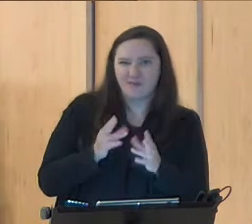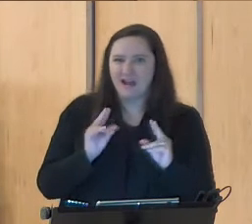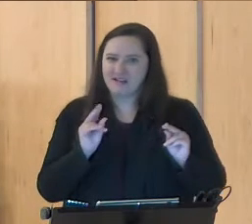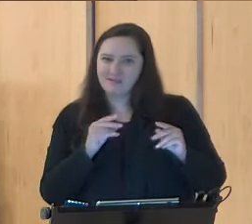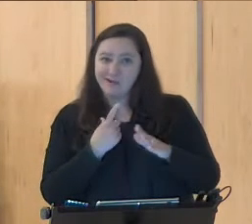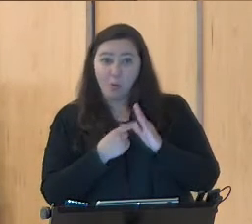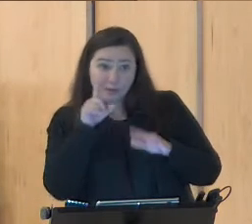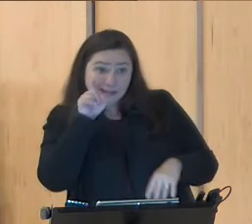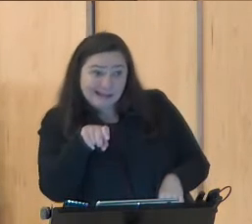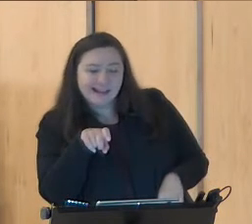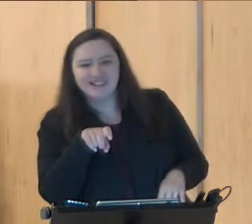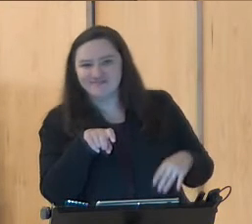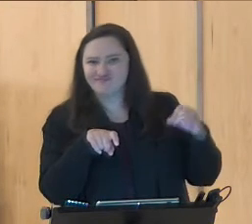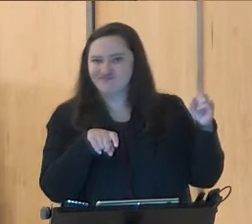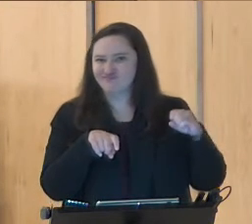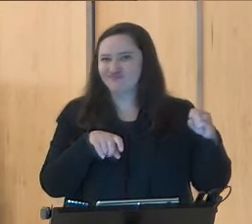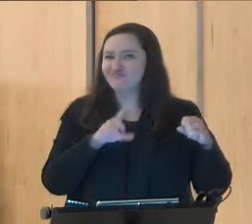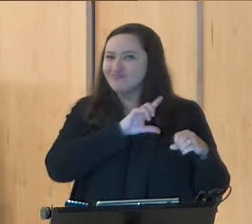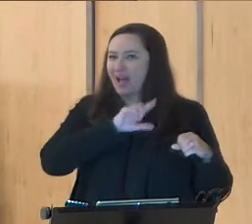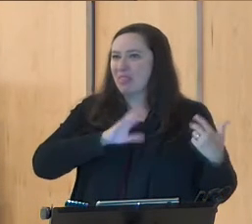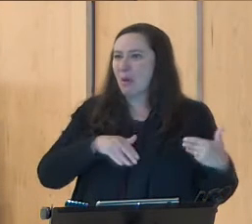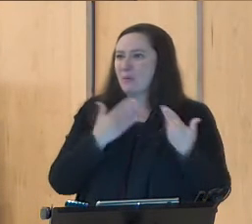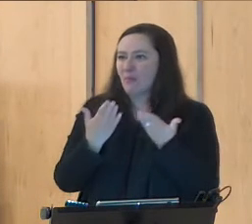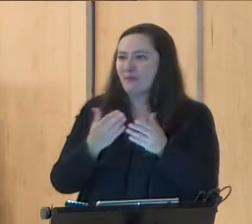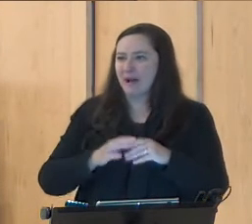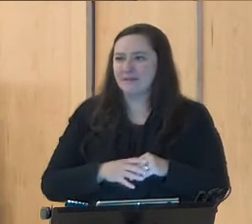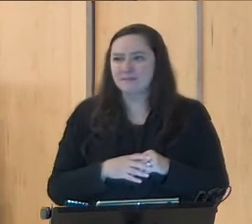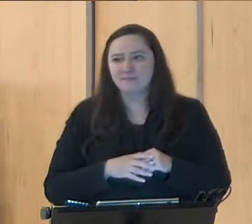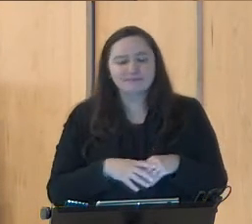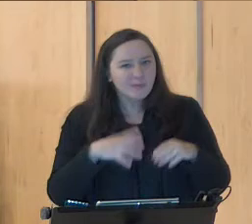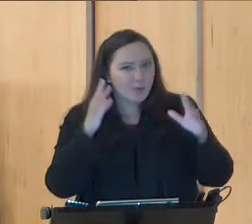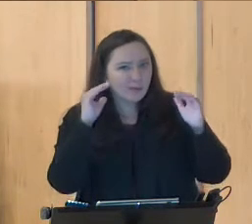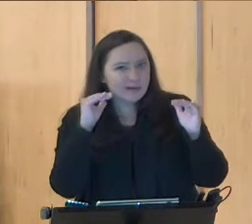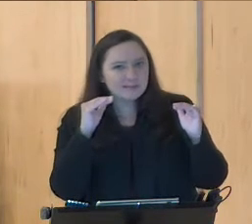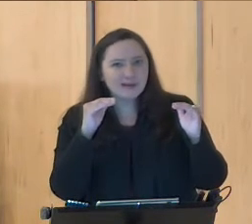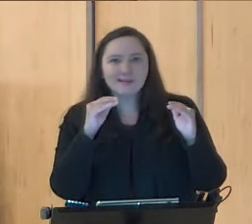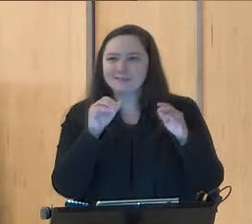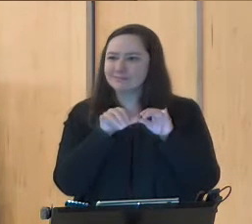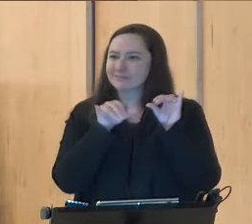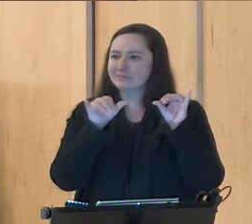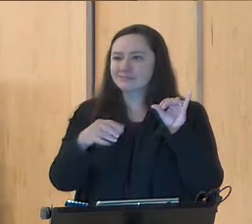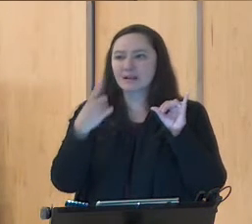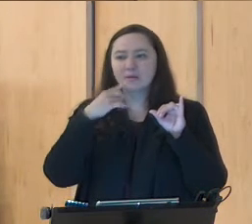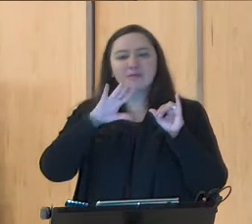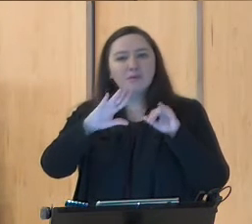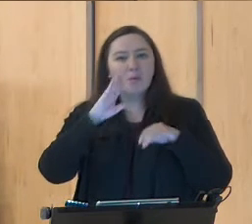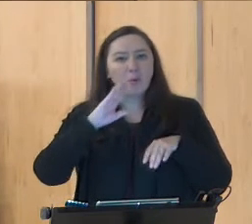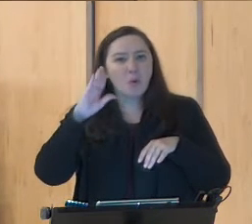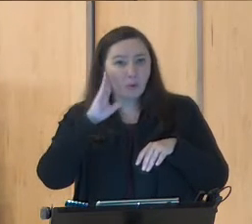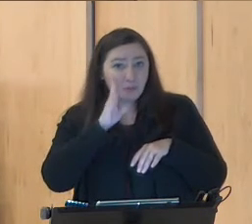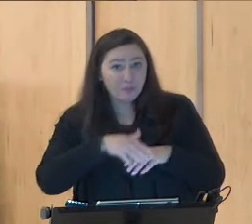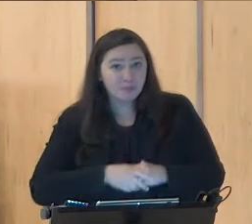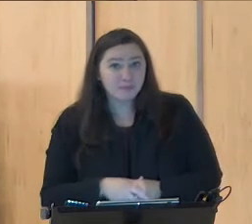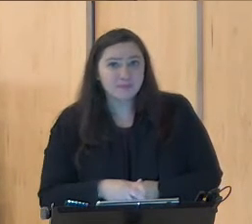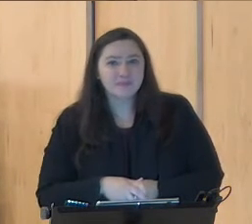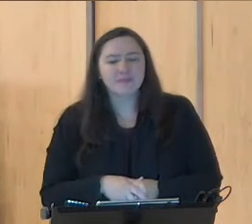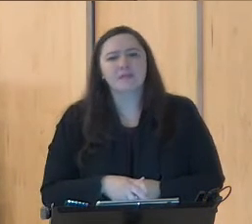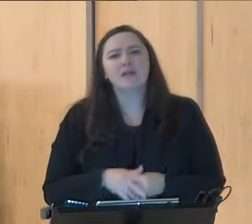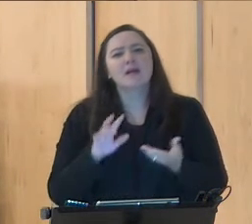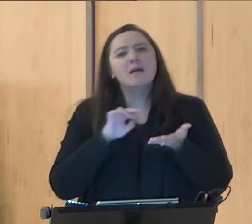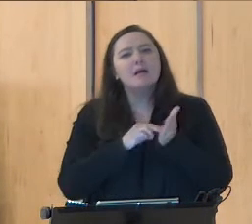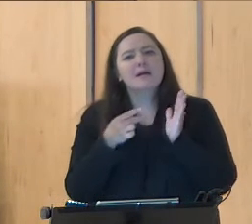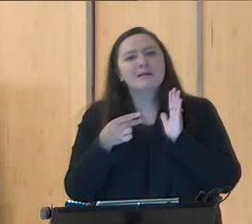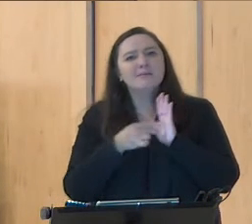need. We should expect that the Lord will do no less for his own home. In other words, he